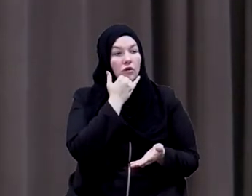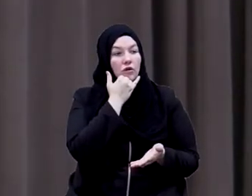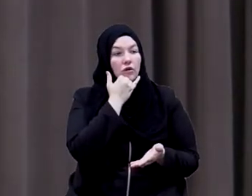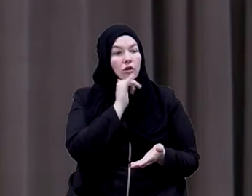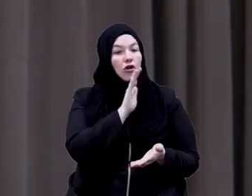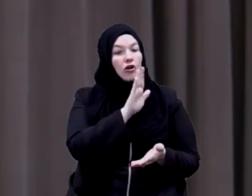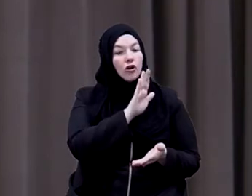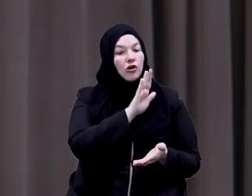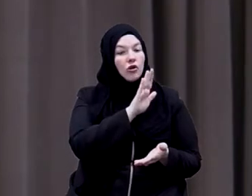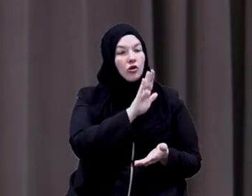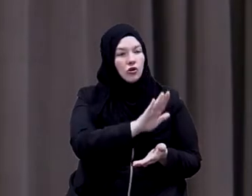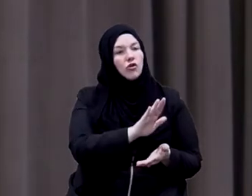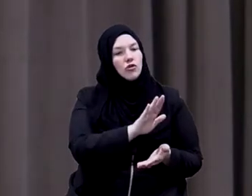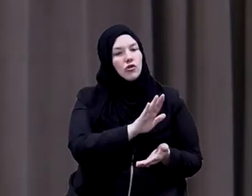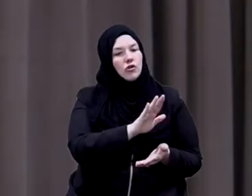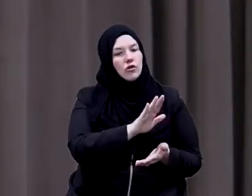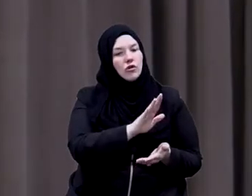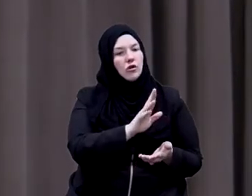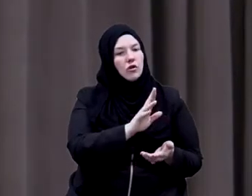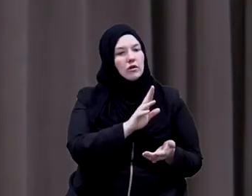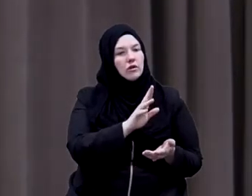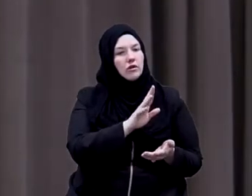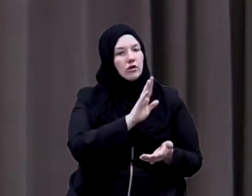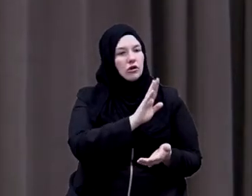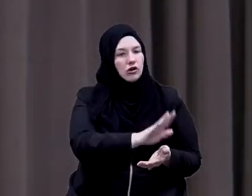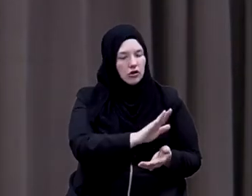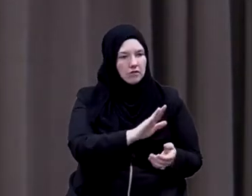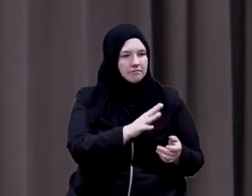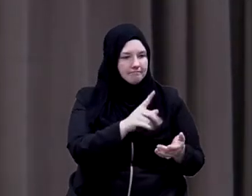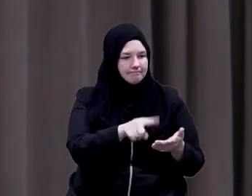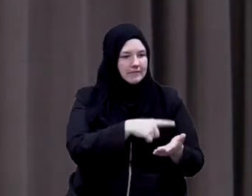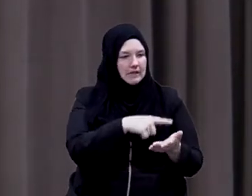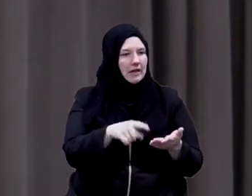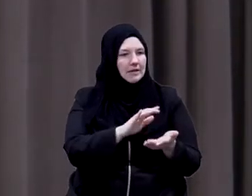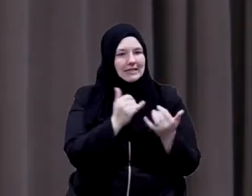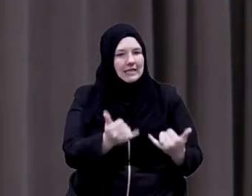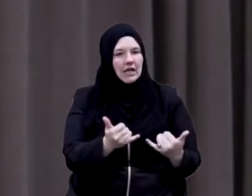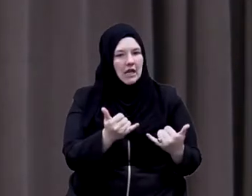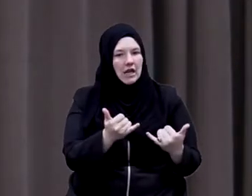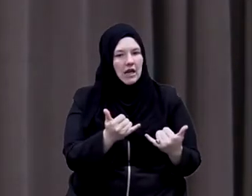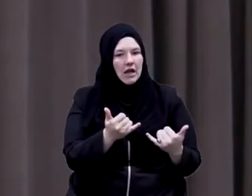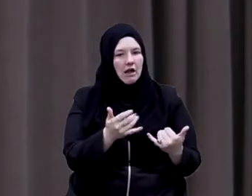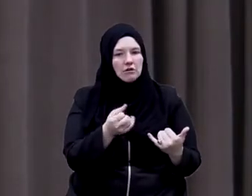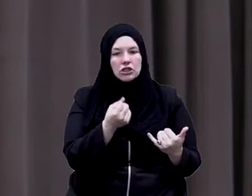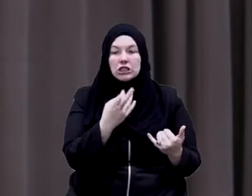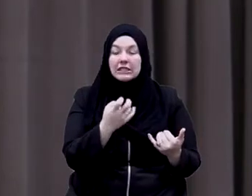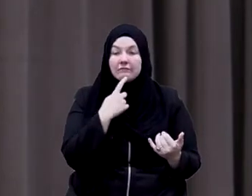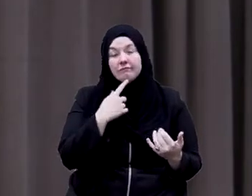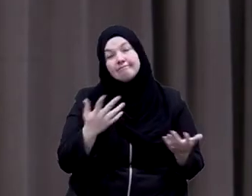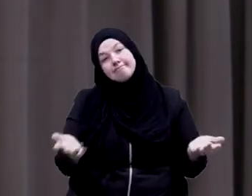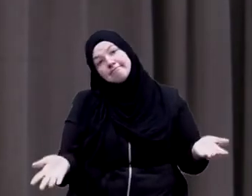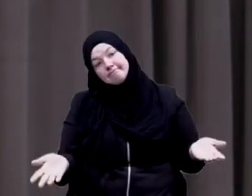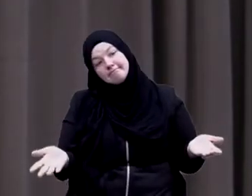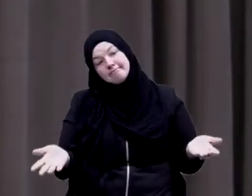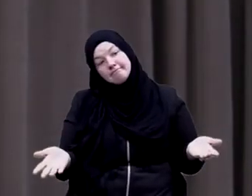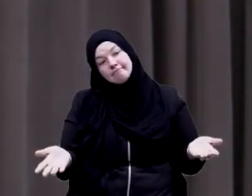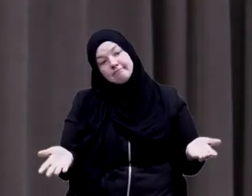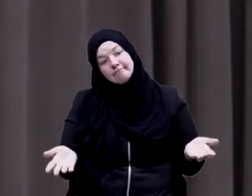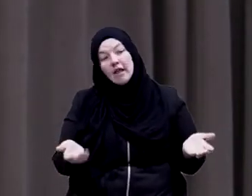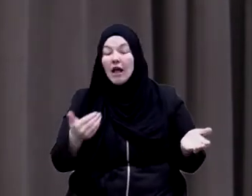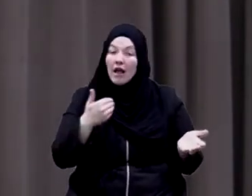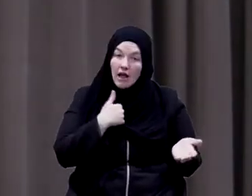the presence of something called Palestine. And she has no qualm with this except to claim it for